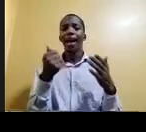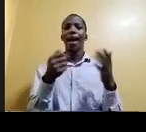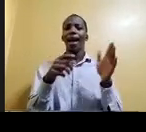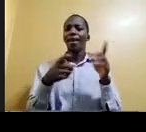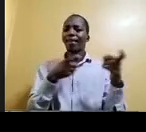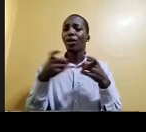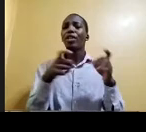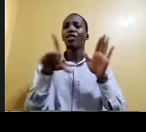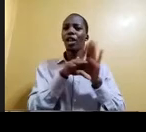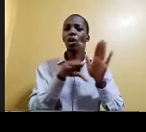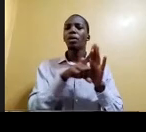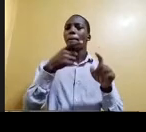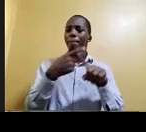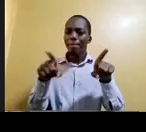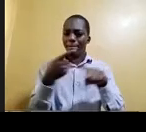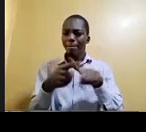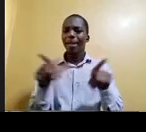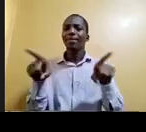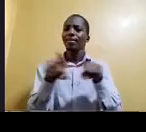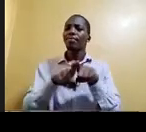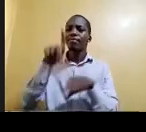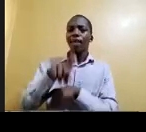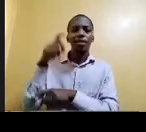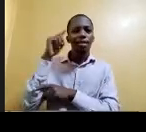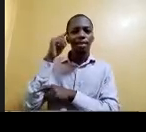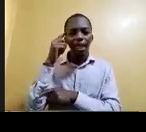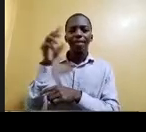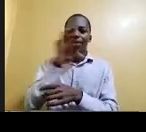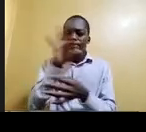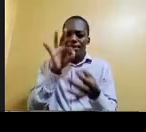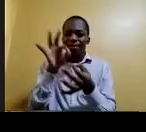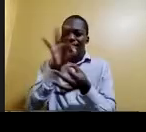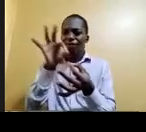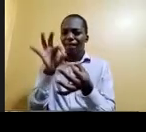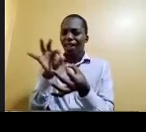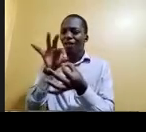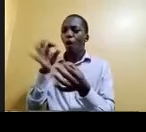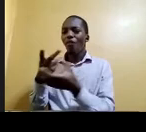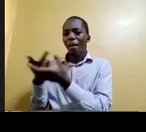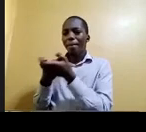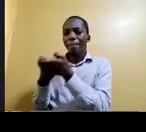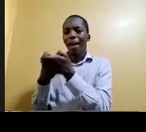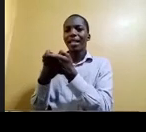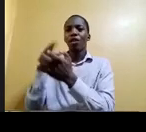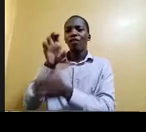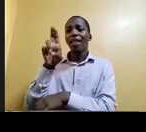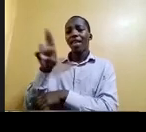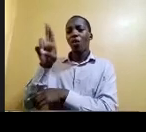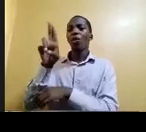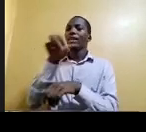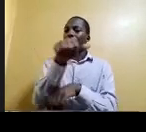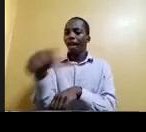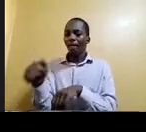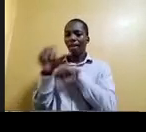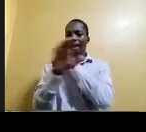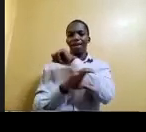also to take into consideration the specificities of the partners of the European Union in other countries. In this, I must say that we